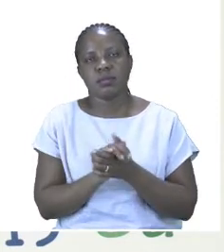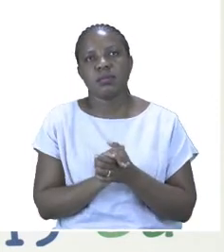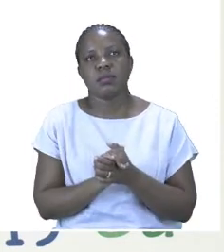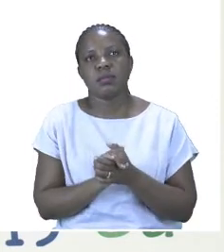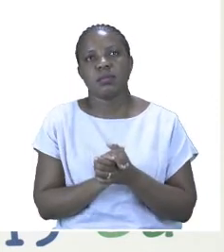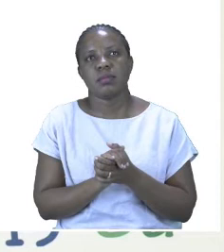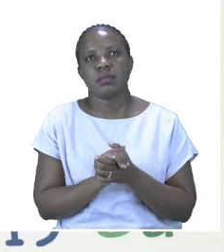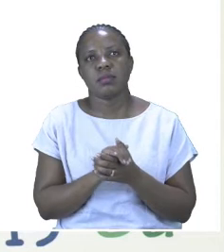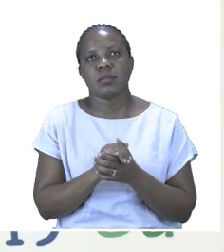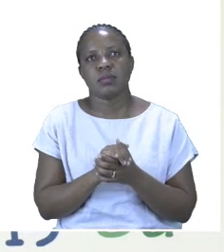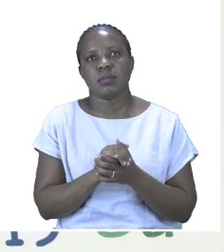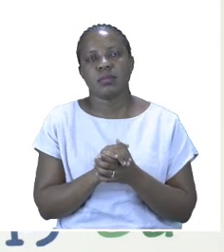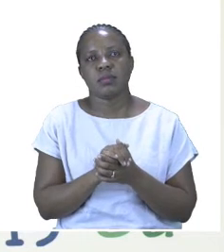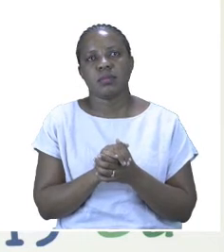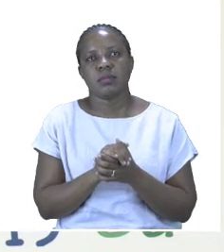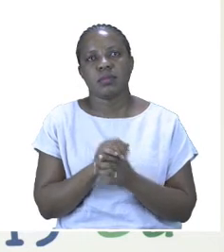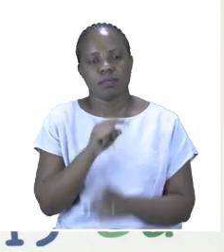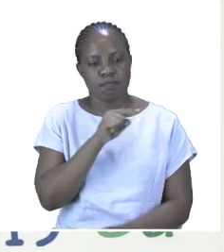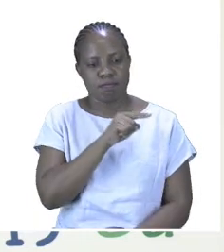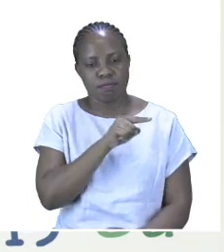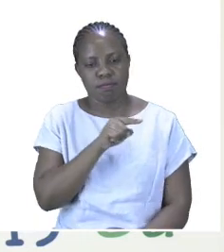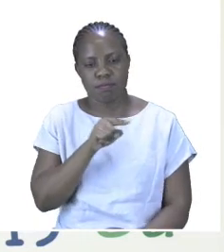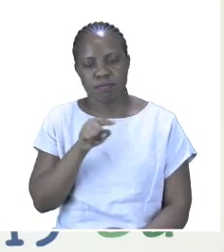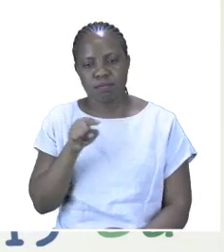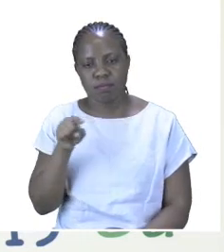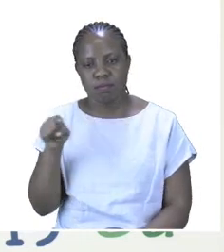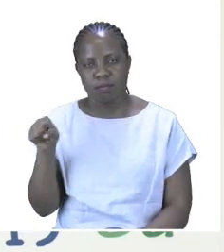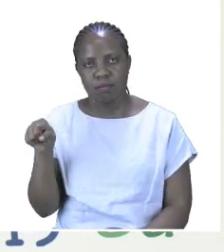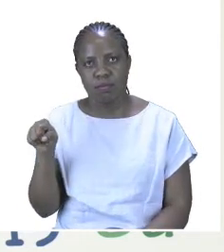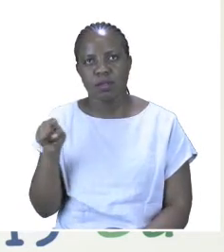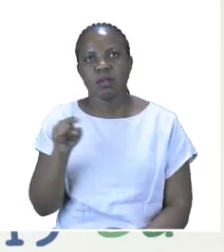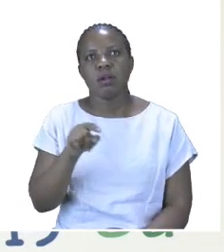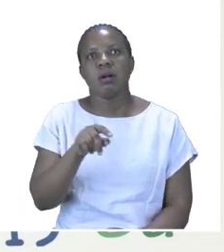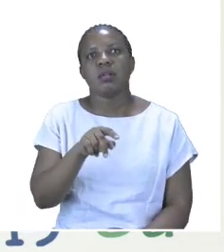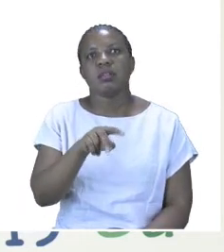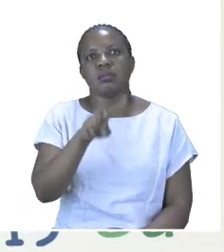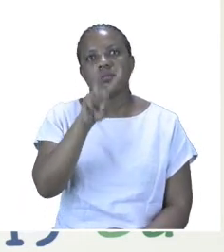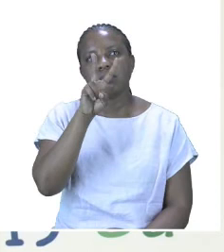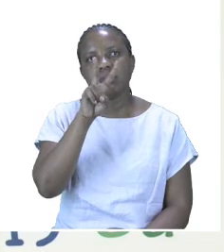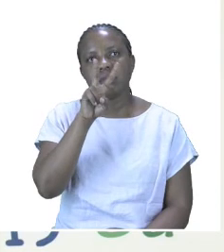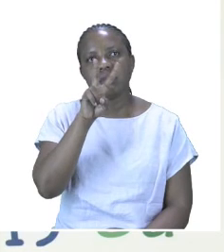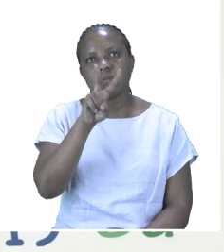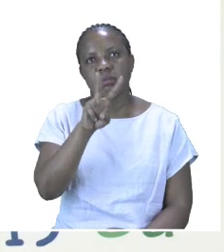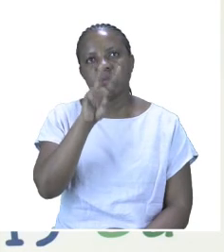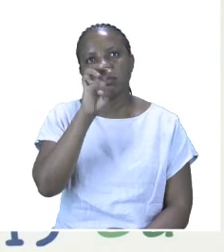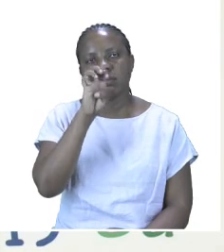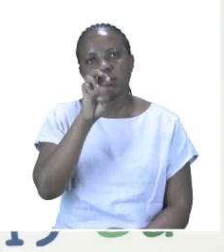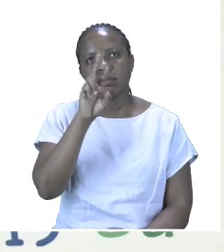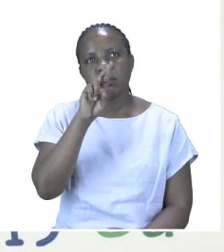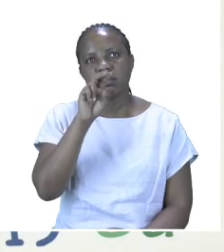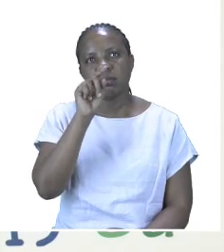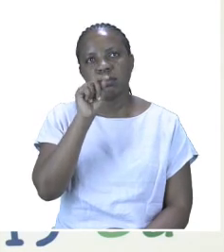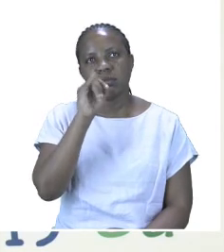down, which is this line. So this would be our